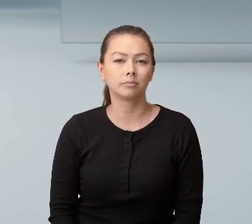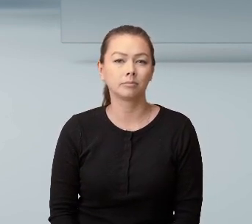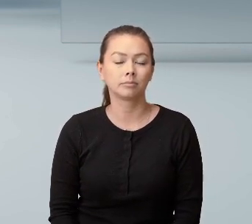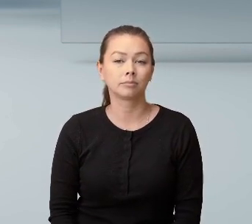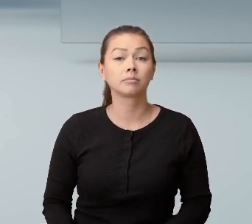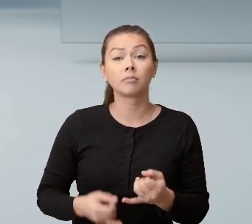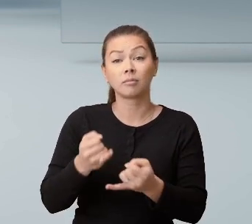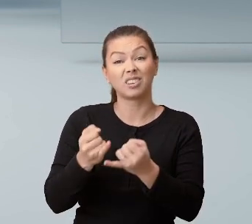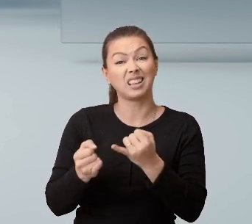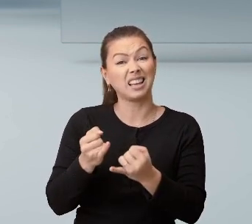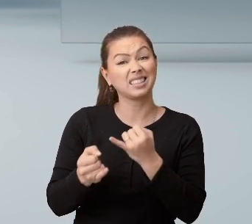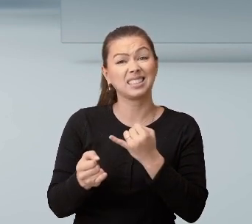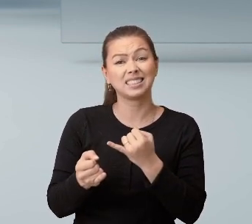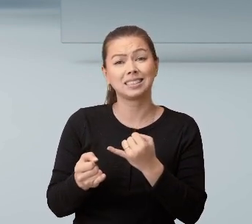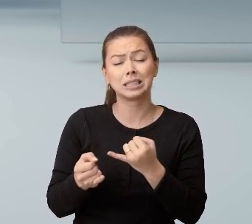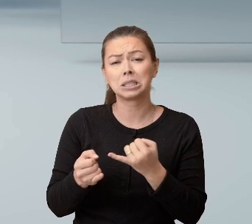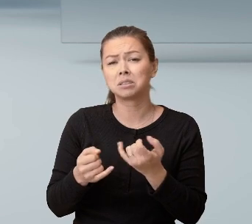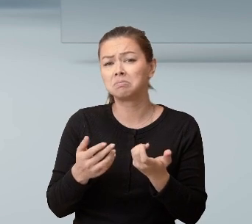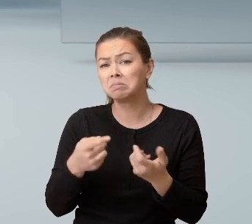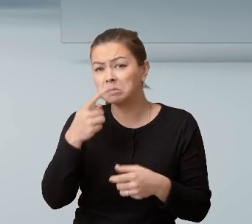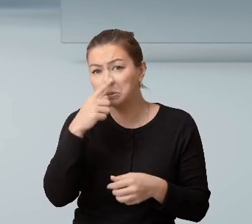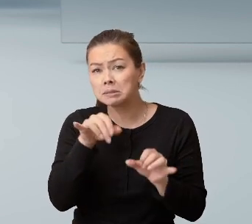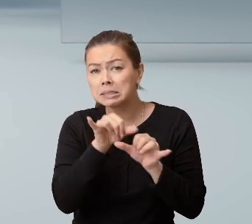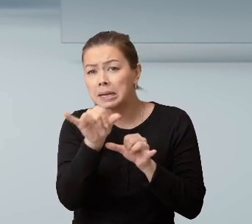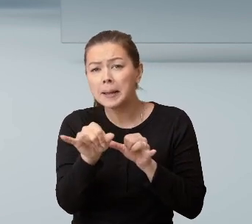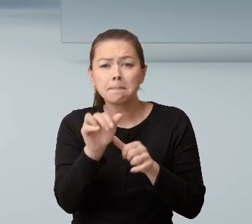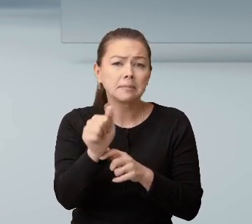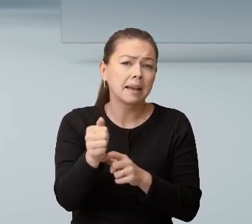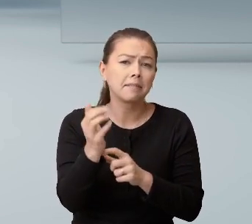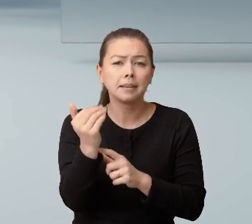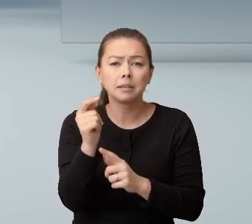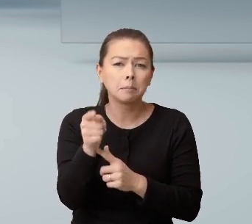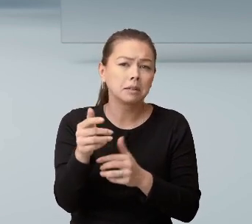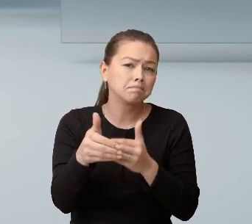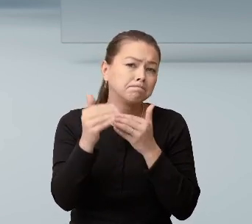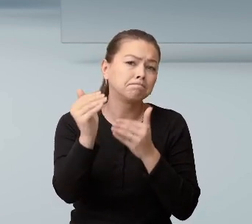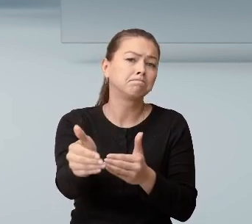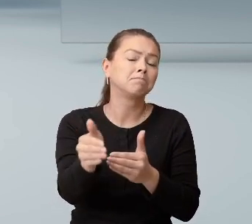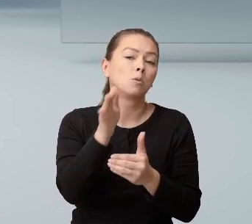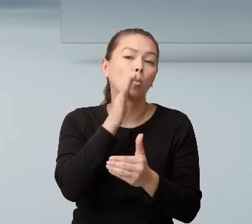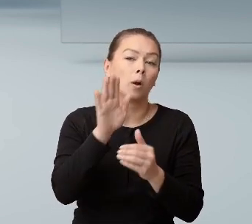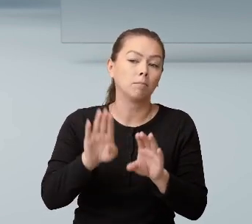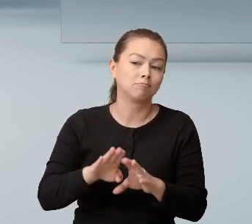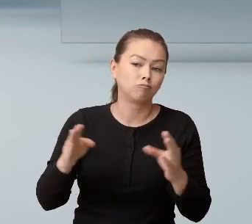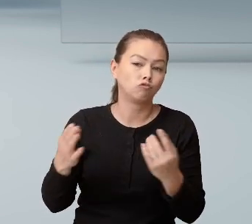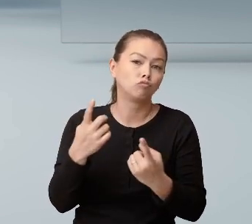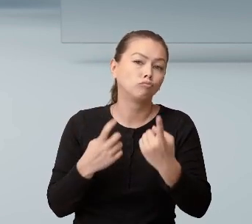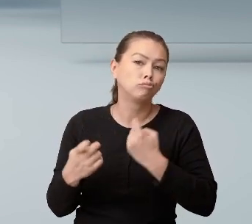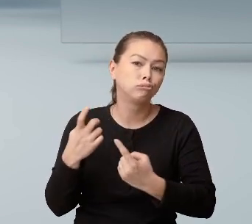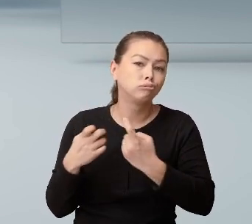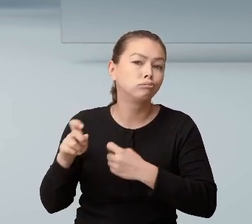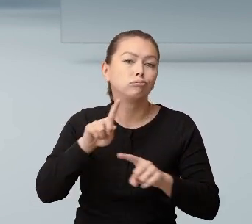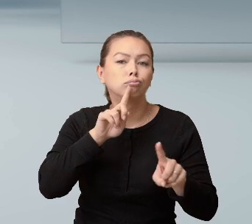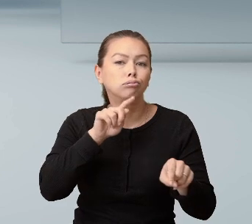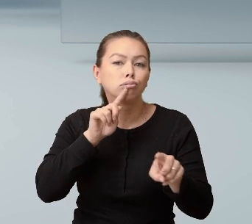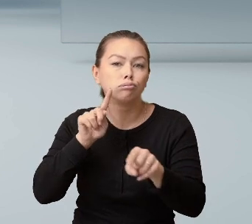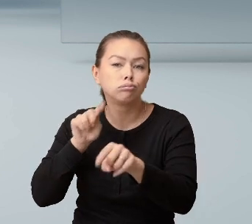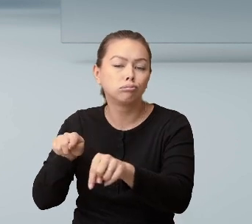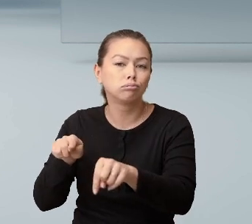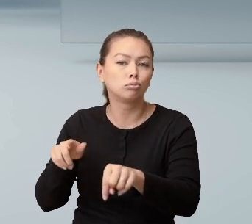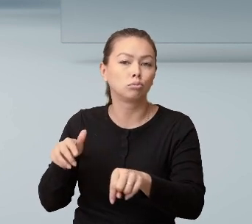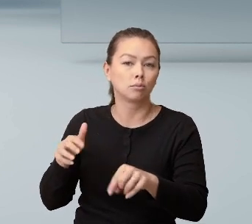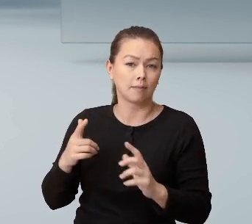And then lastly, we'll ask you to stick around for the next 10 to 15 minutes as we'll open the floor for our live